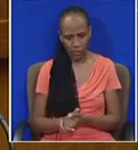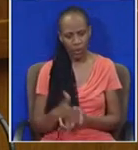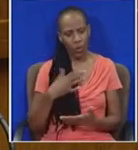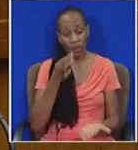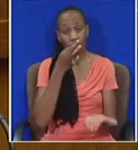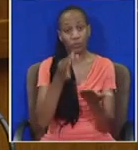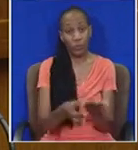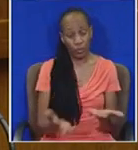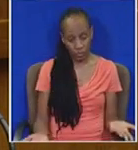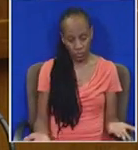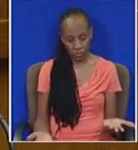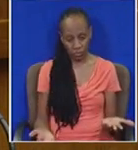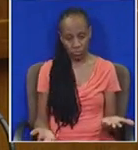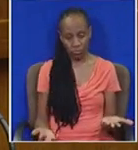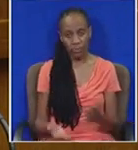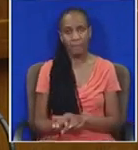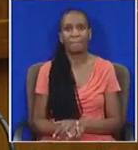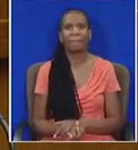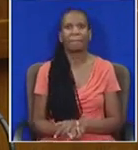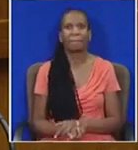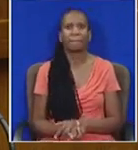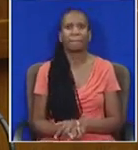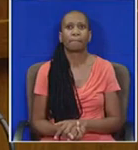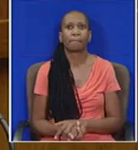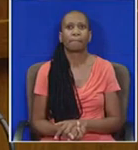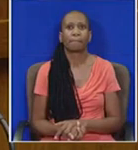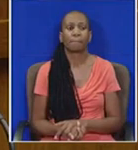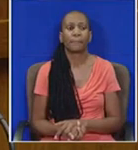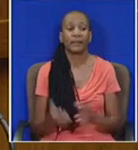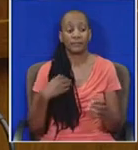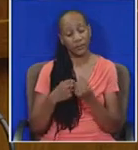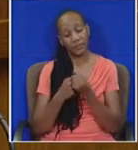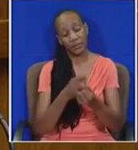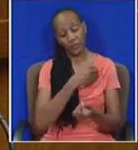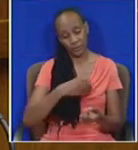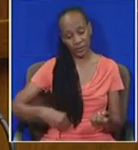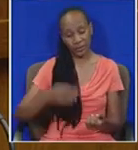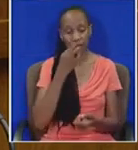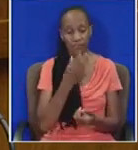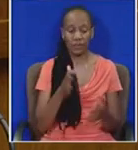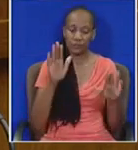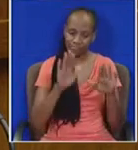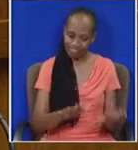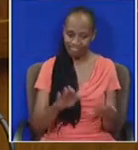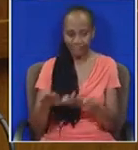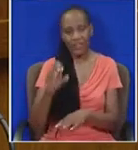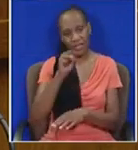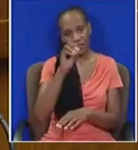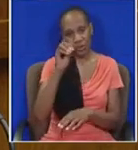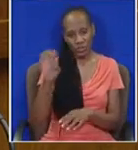proposals to contribute to the ongoing debate on the call by the President that we need to stabilize and revitalize our